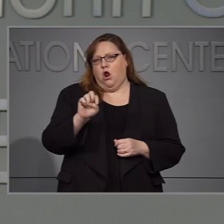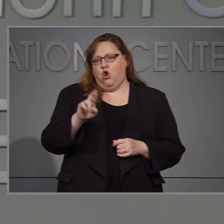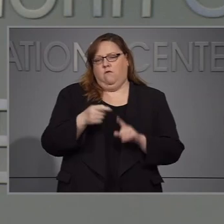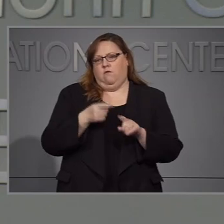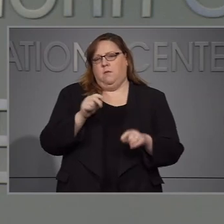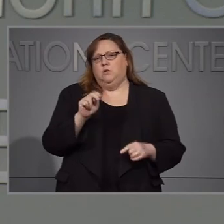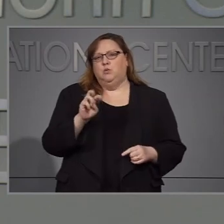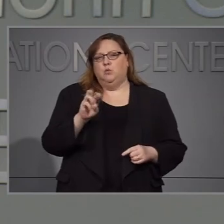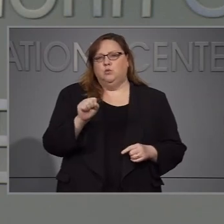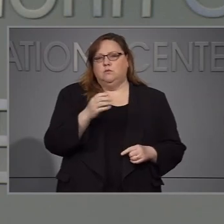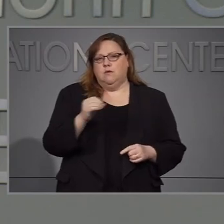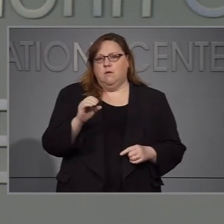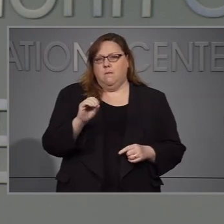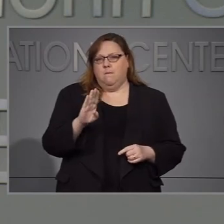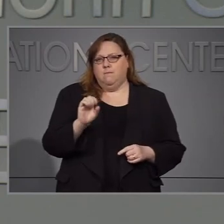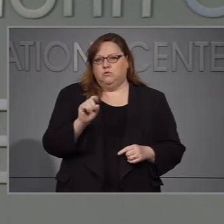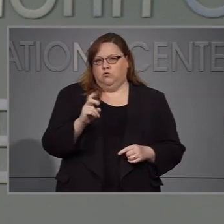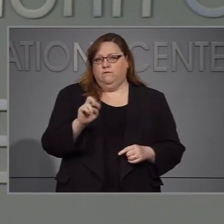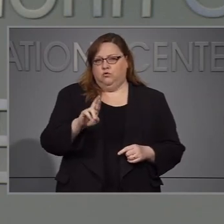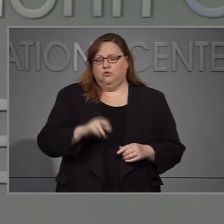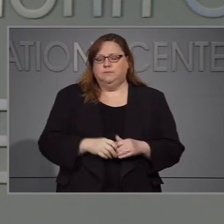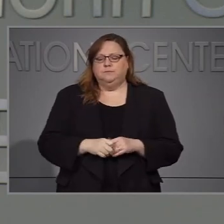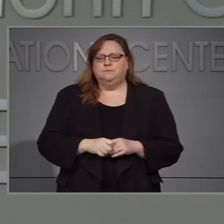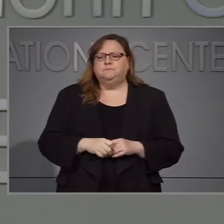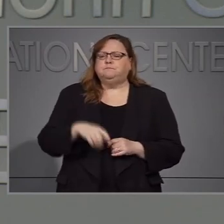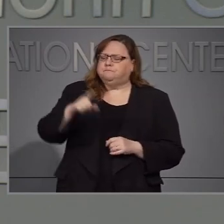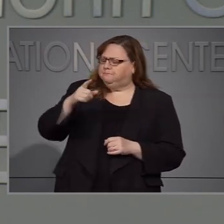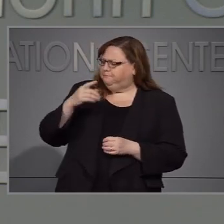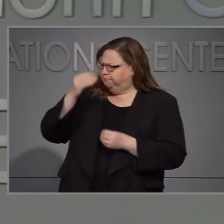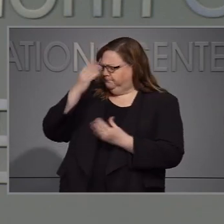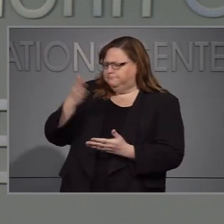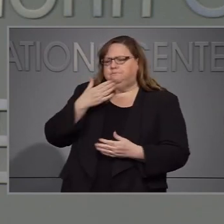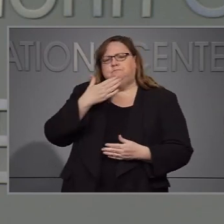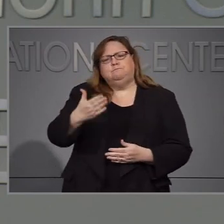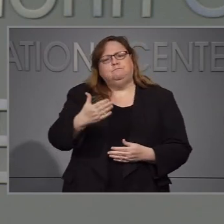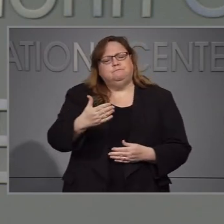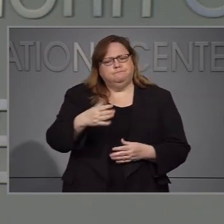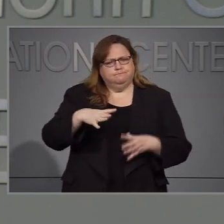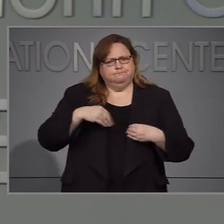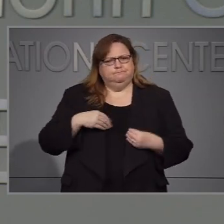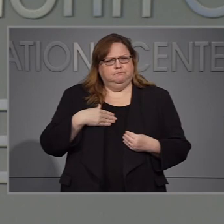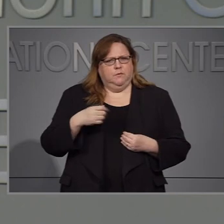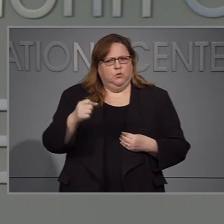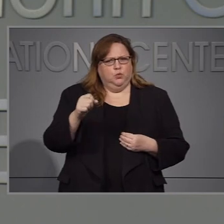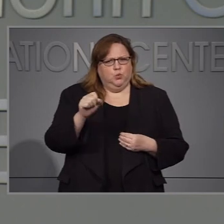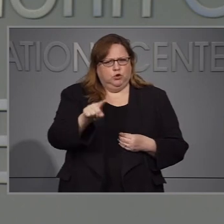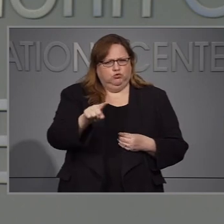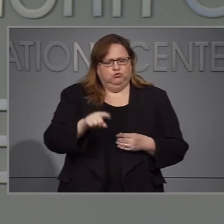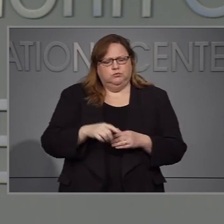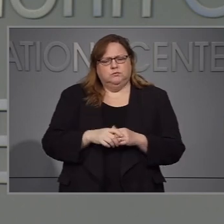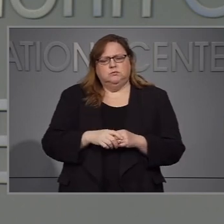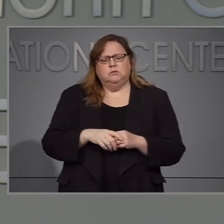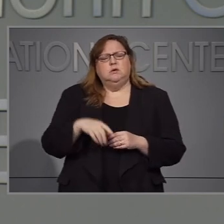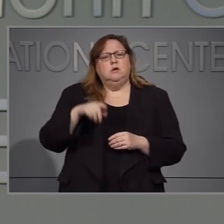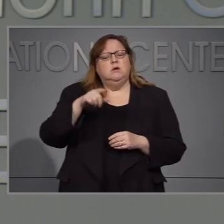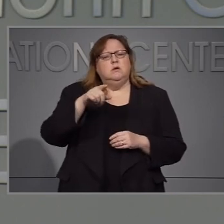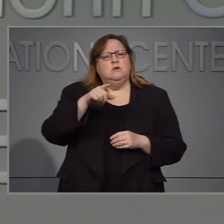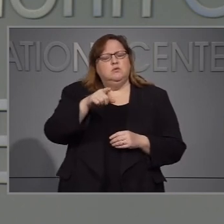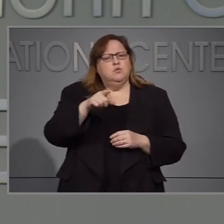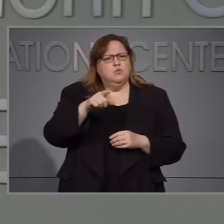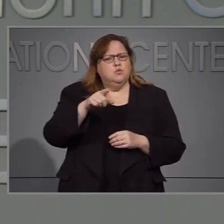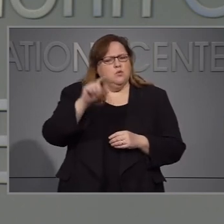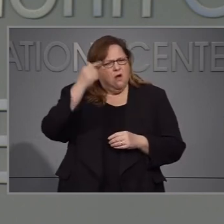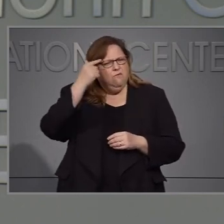Thank you for taking my question. Governor, will your decision allow schools to open with only online instruction? And if